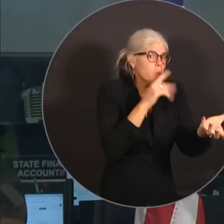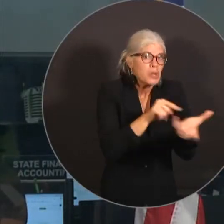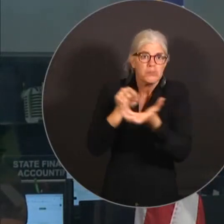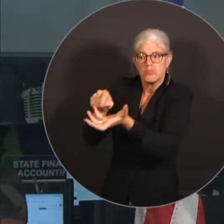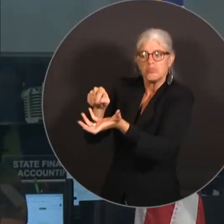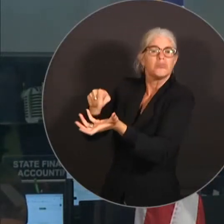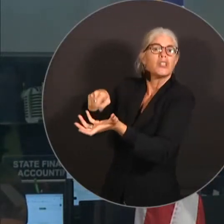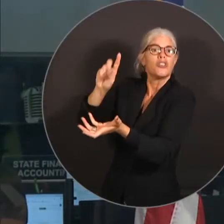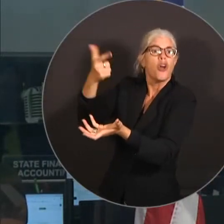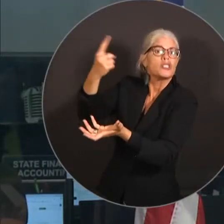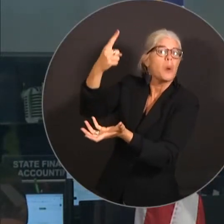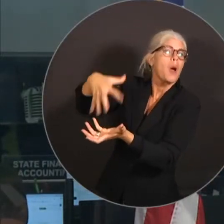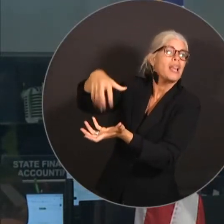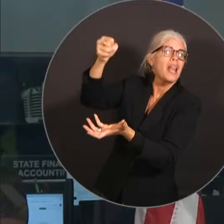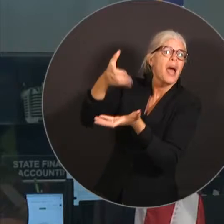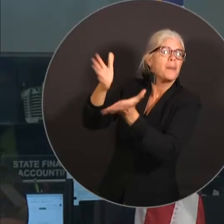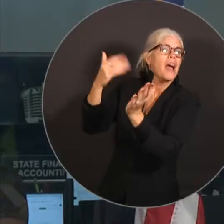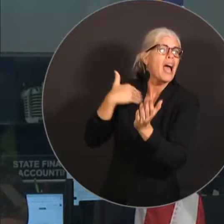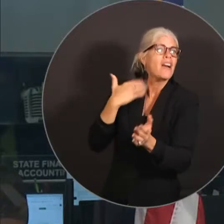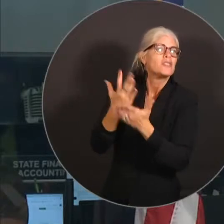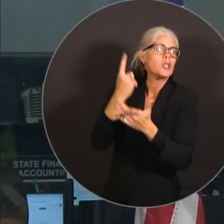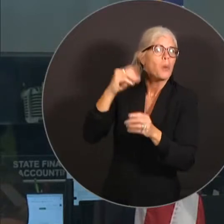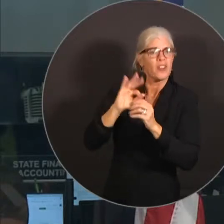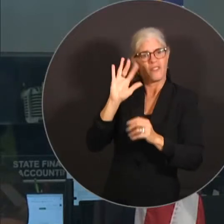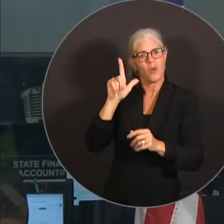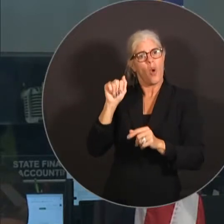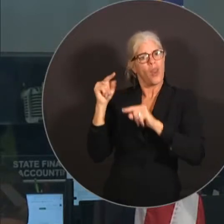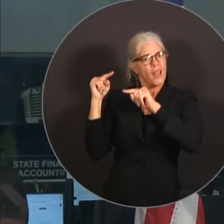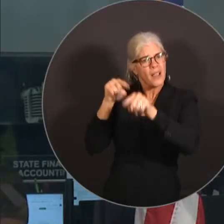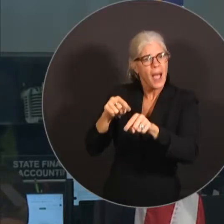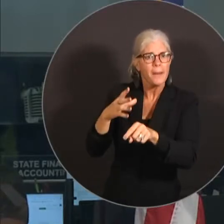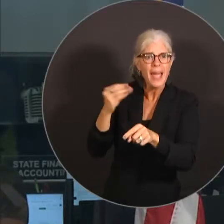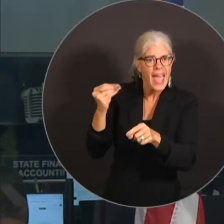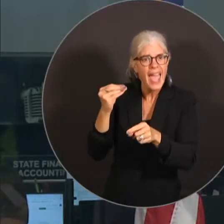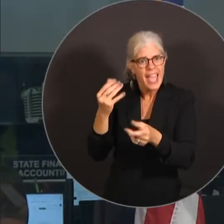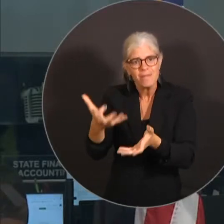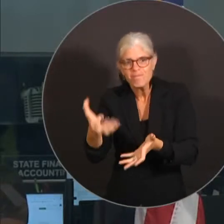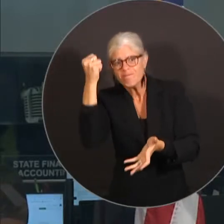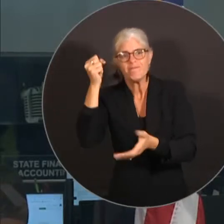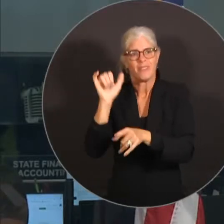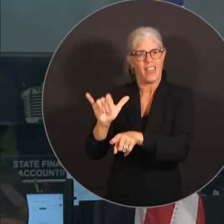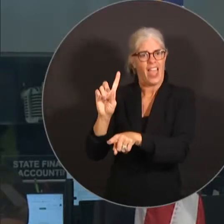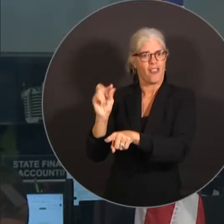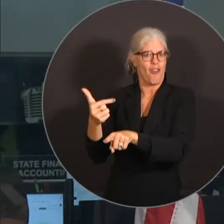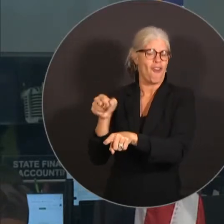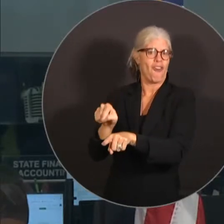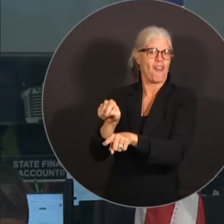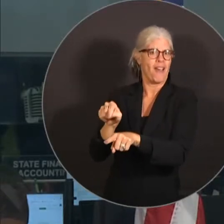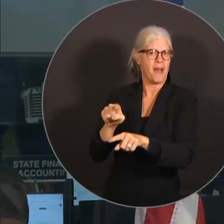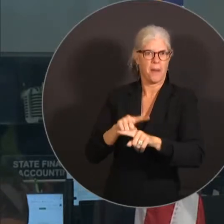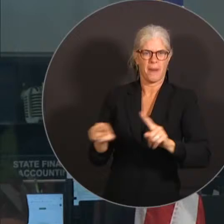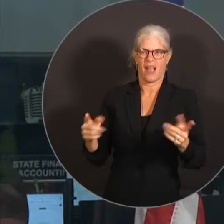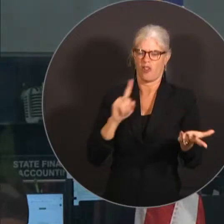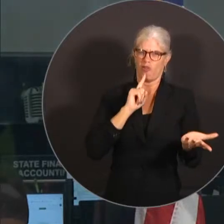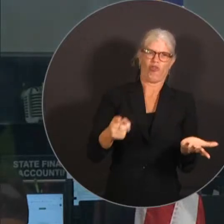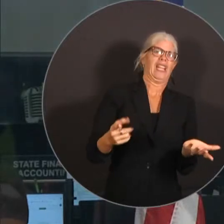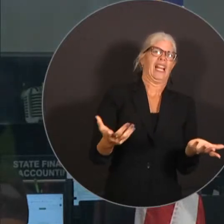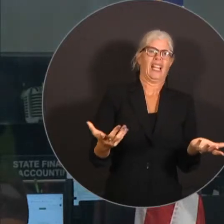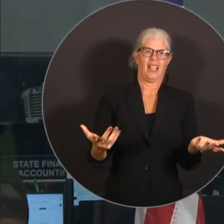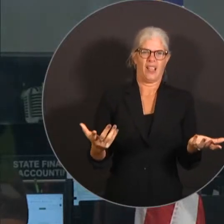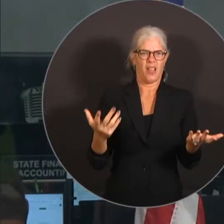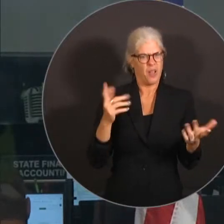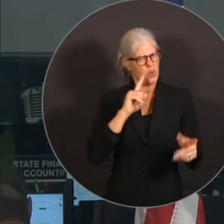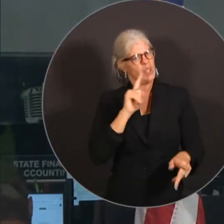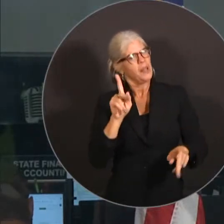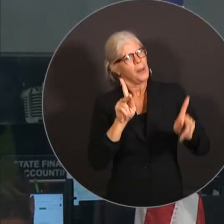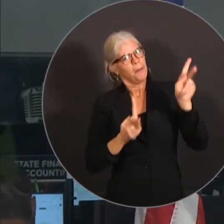and we can have some people in Florida come and compete for it and take it. But, it's just like, I mean, people do a lot of